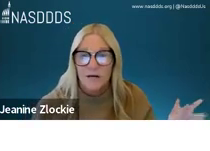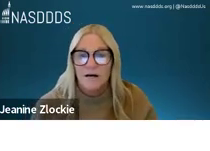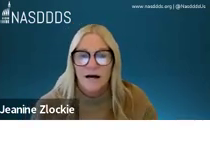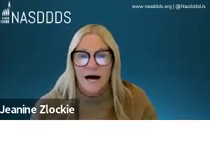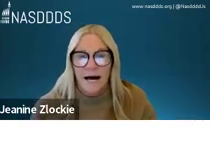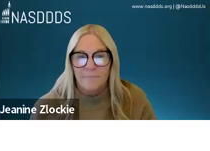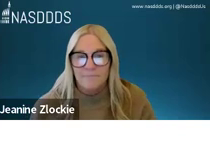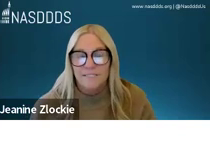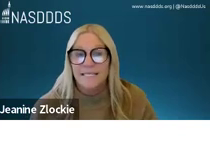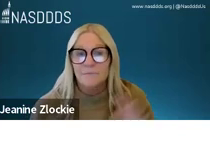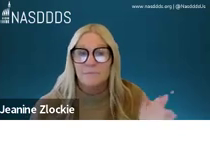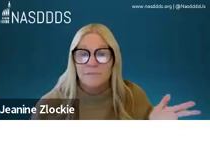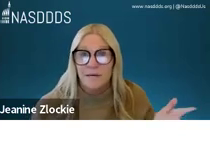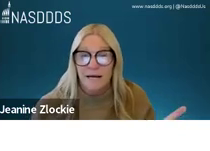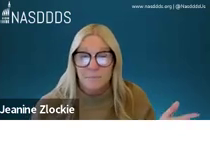So